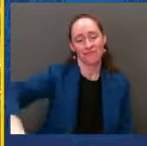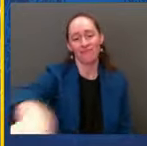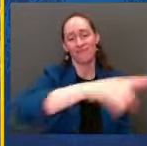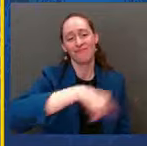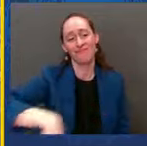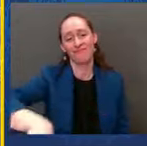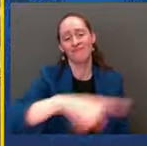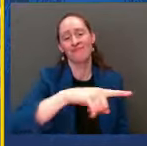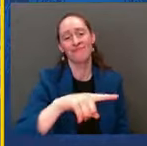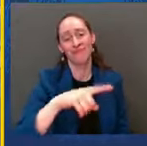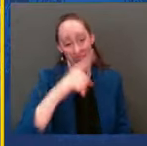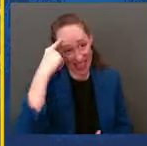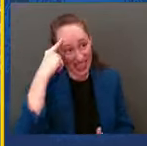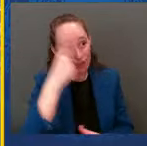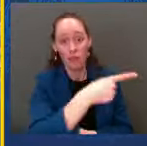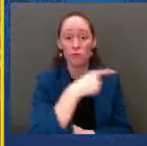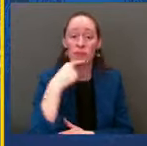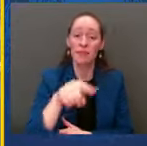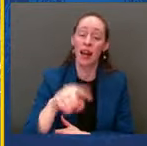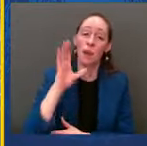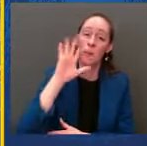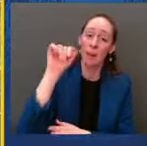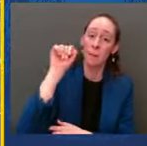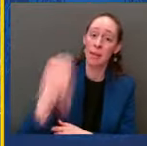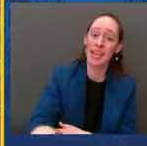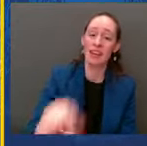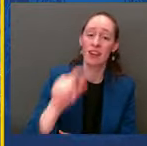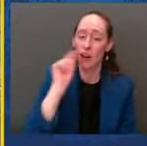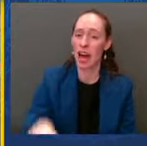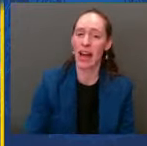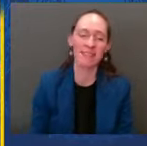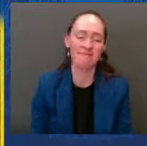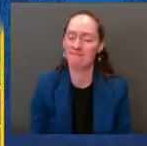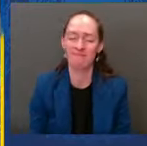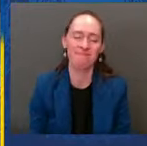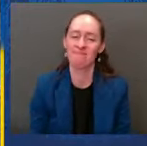For free people refuse to live in a world of hopelessness and darkness.